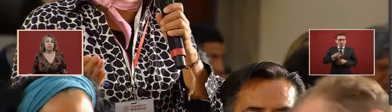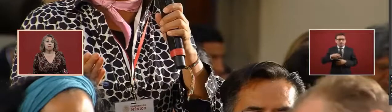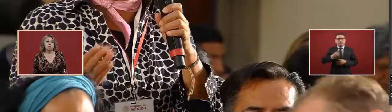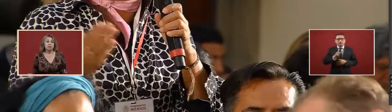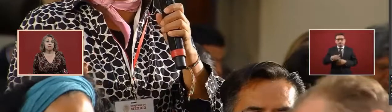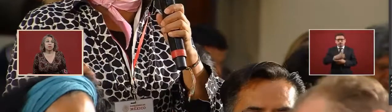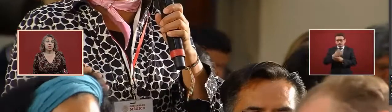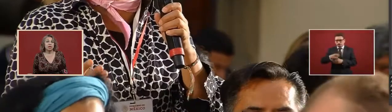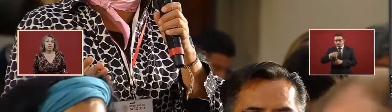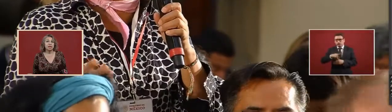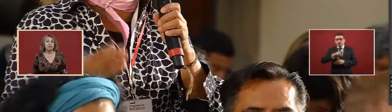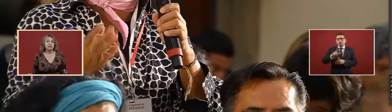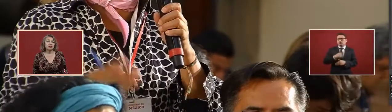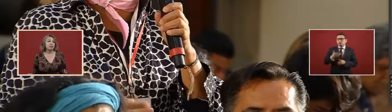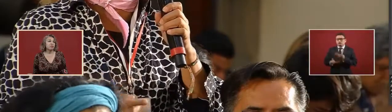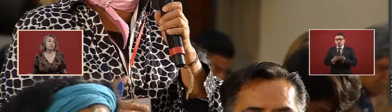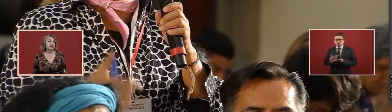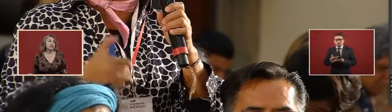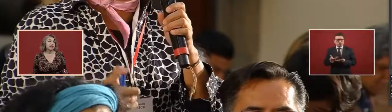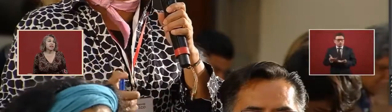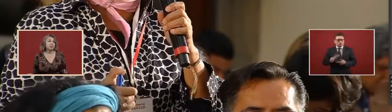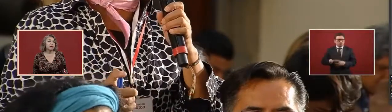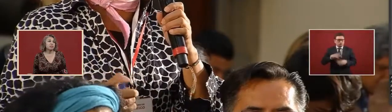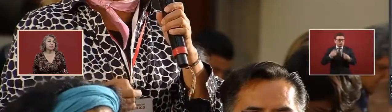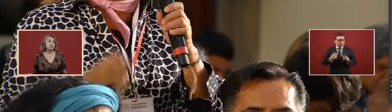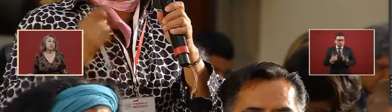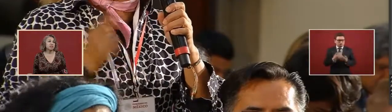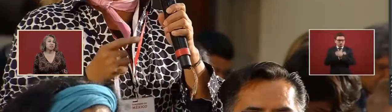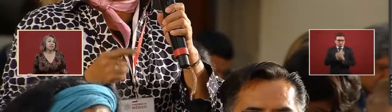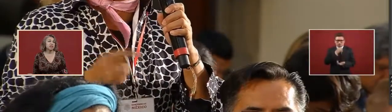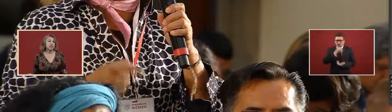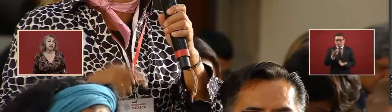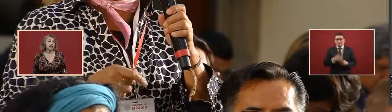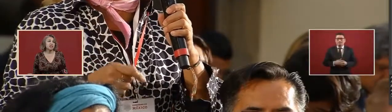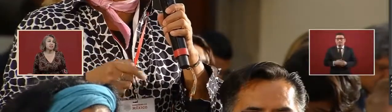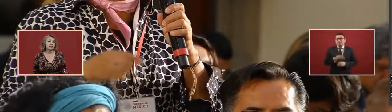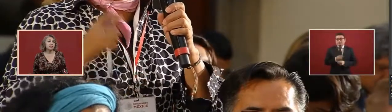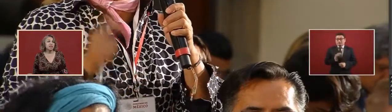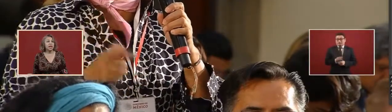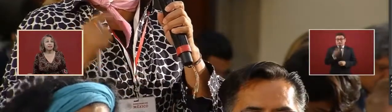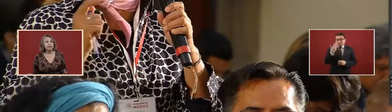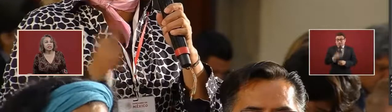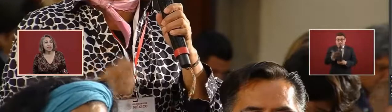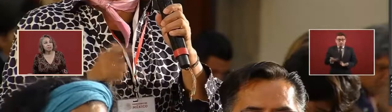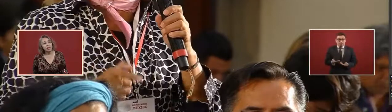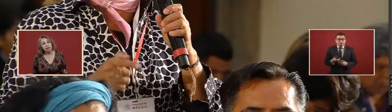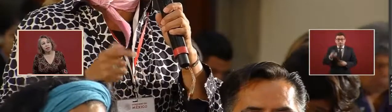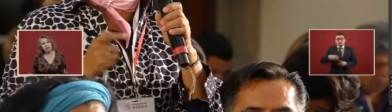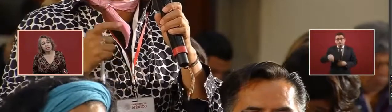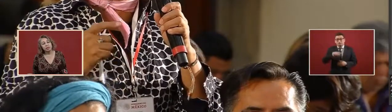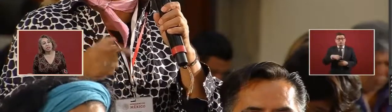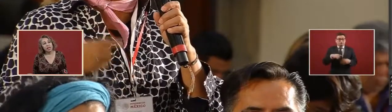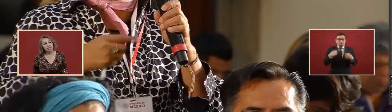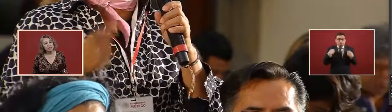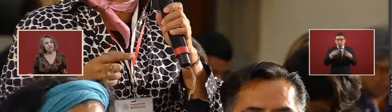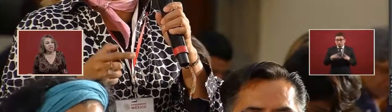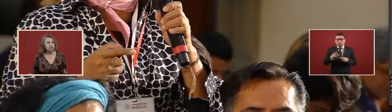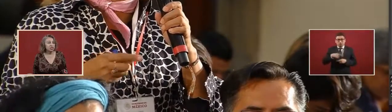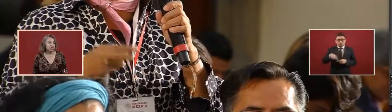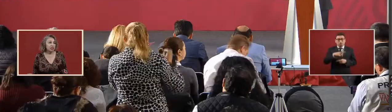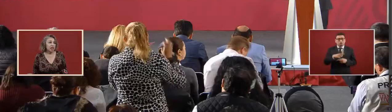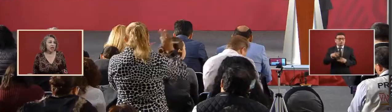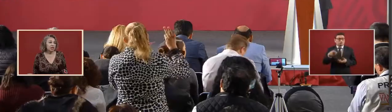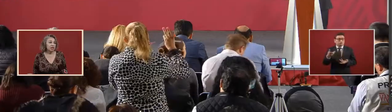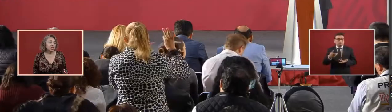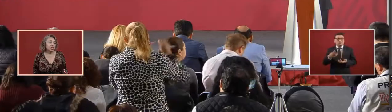se en it doesn't este reflect caso, in any public services and education. Momento, at this time, there's lots of